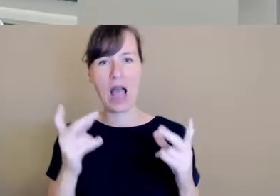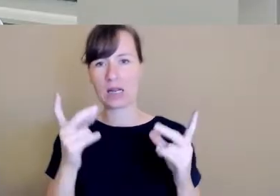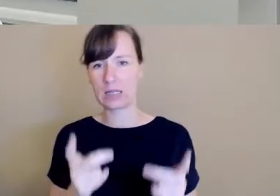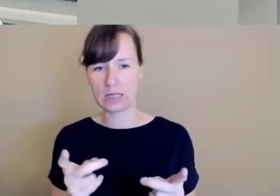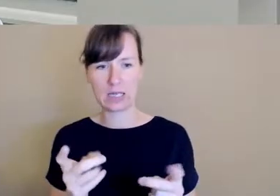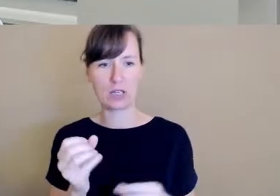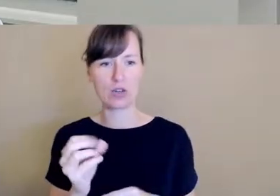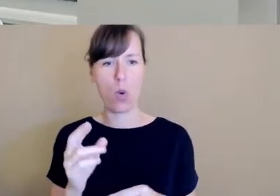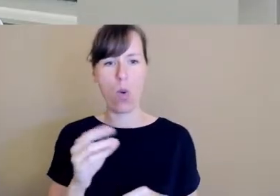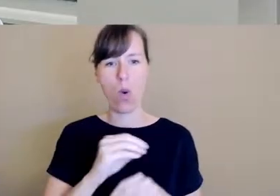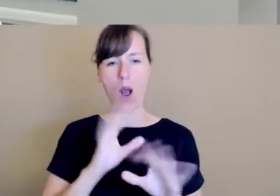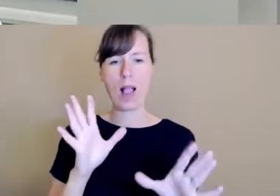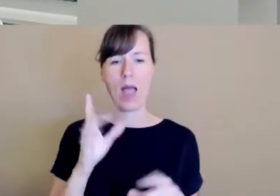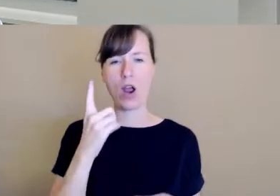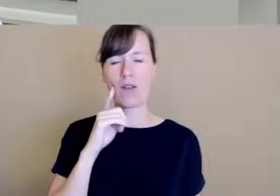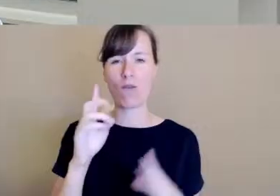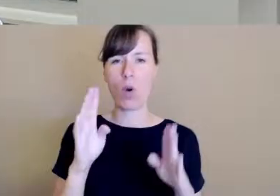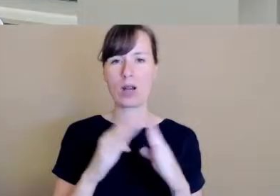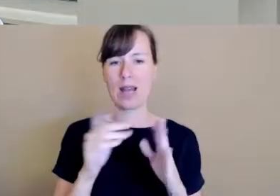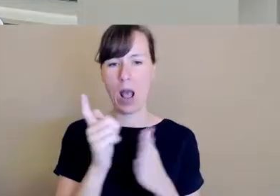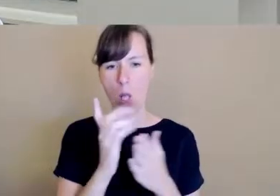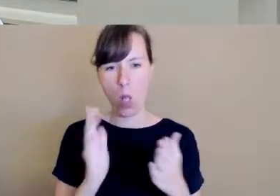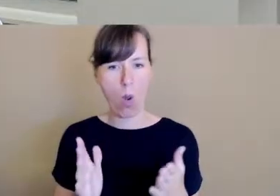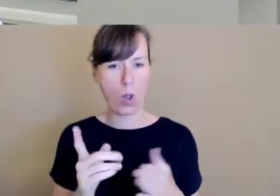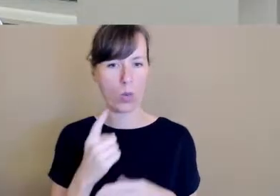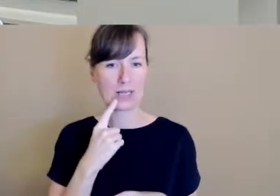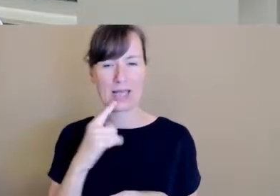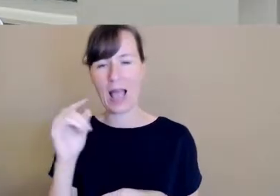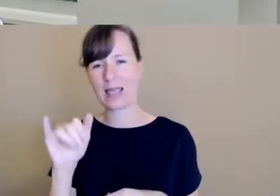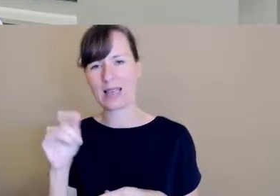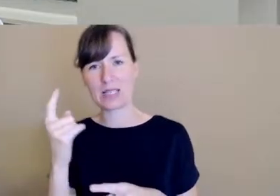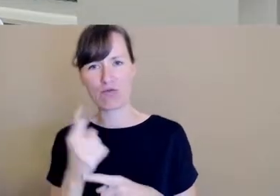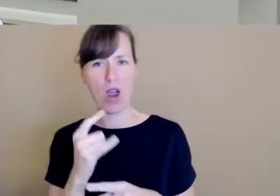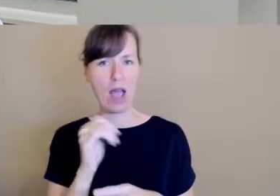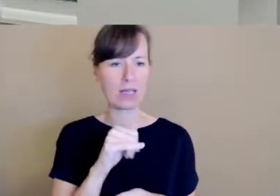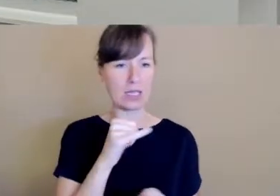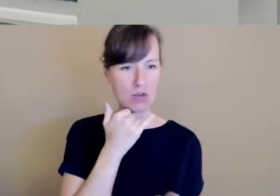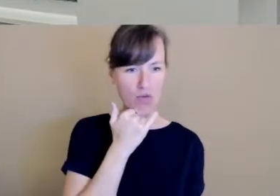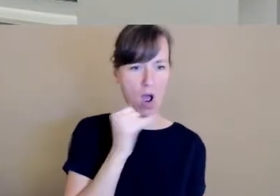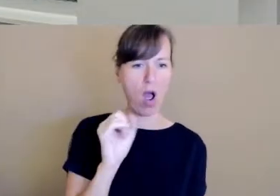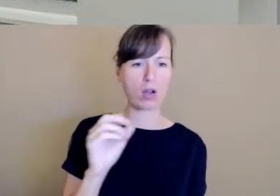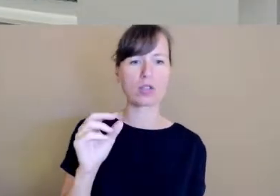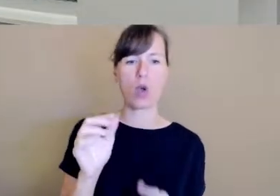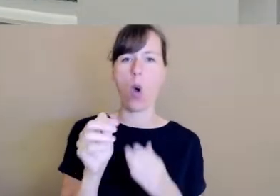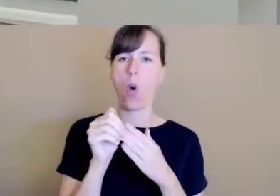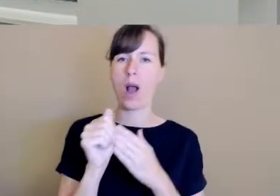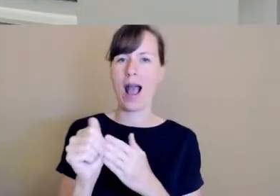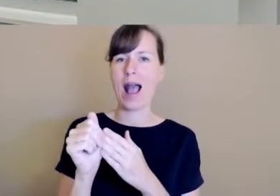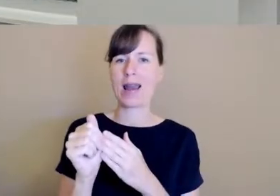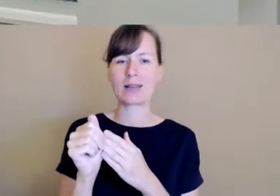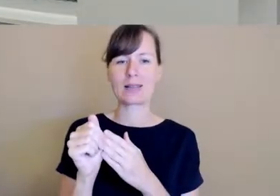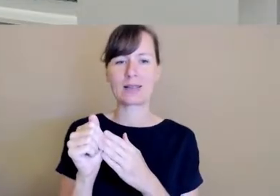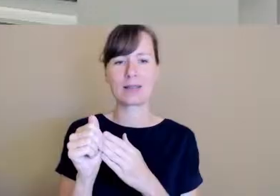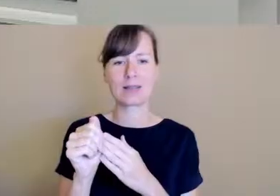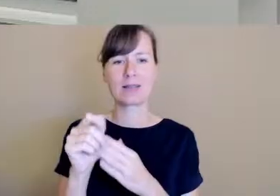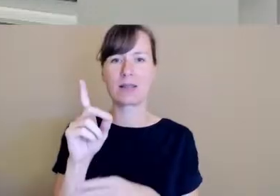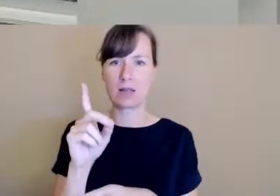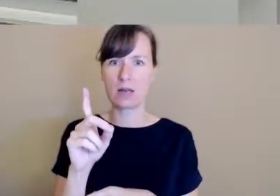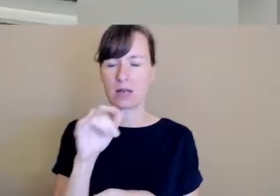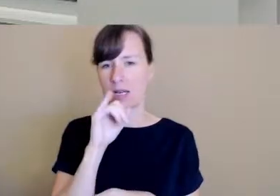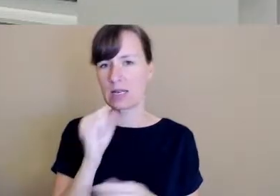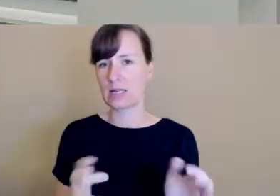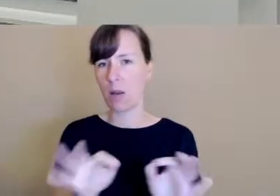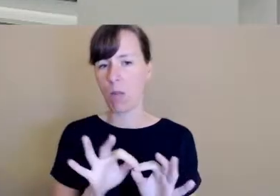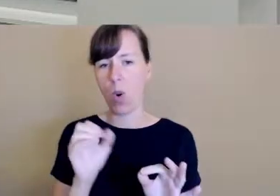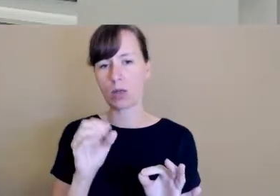attorney who will say, oh, this is right, this is wrong. So guidelines do matter, so throwing out the baby with the bathwater doesn't